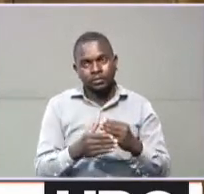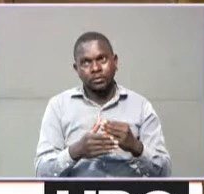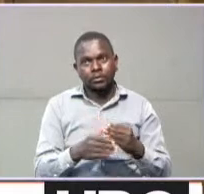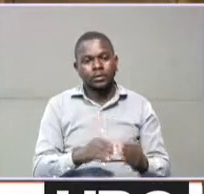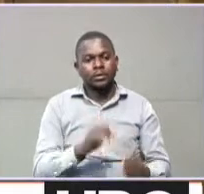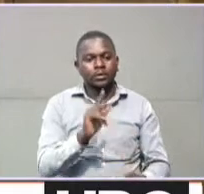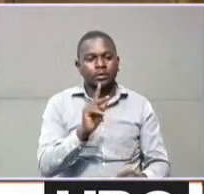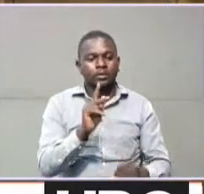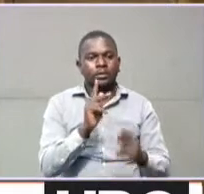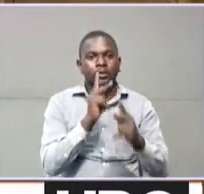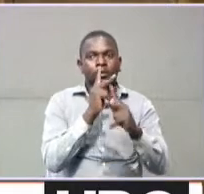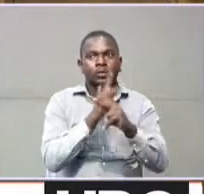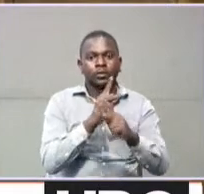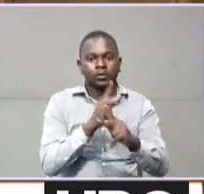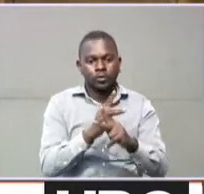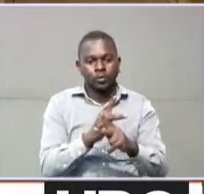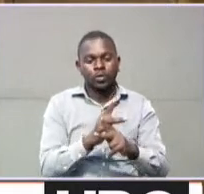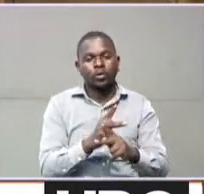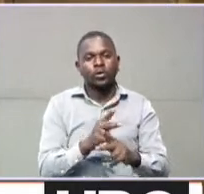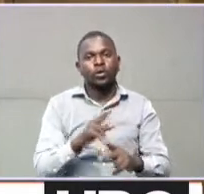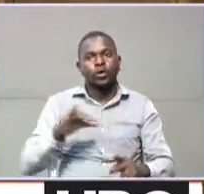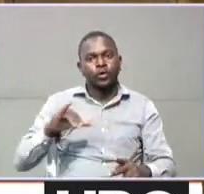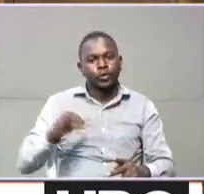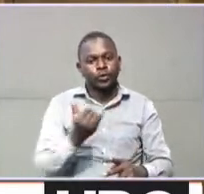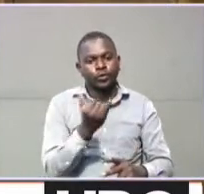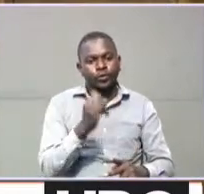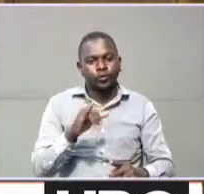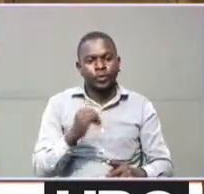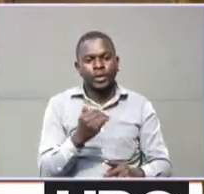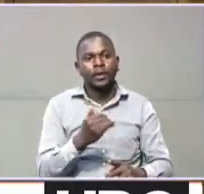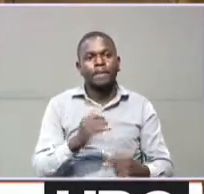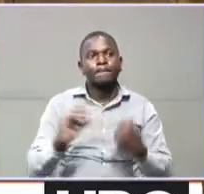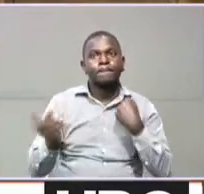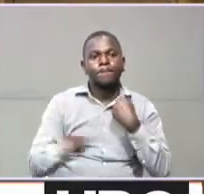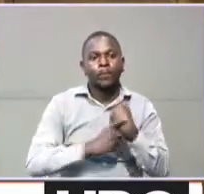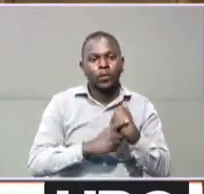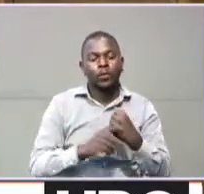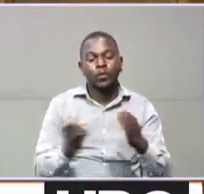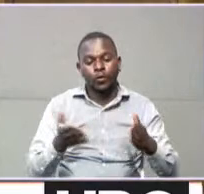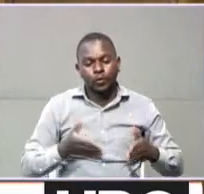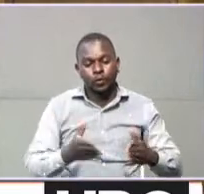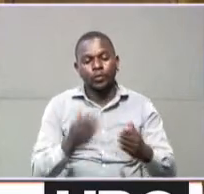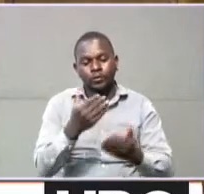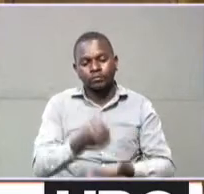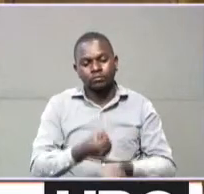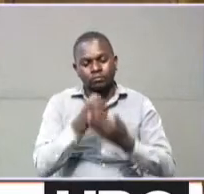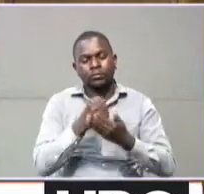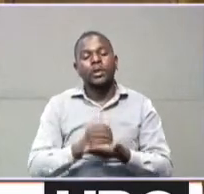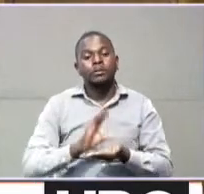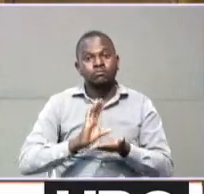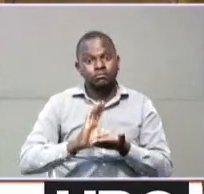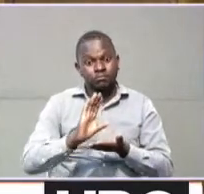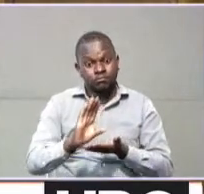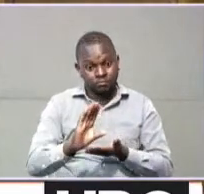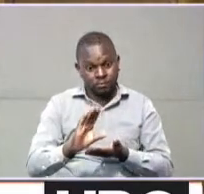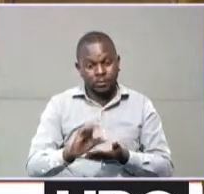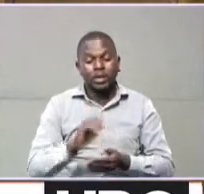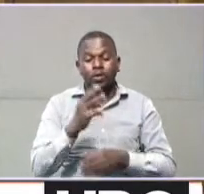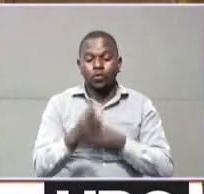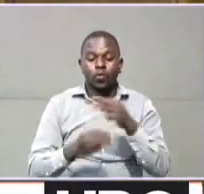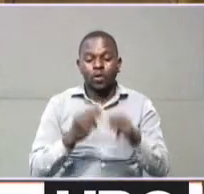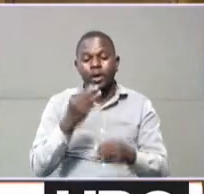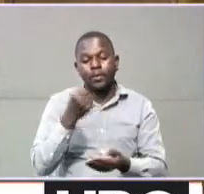cobalt moyo road because the budget for this road has been availed by bird world